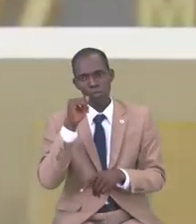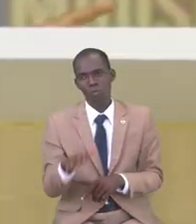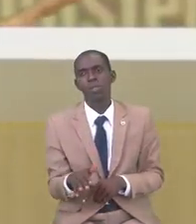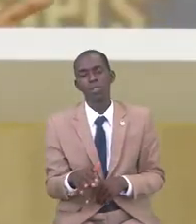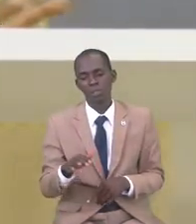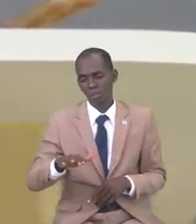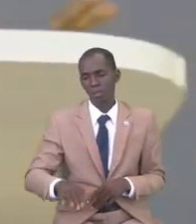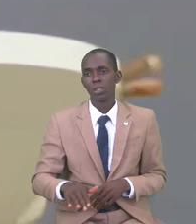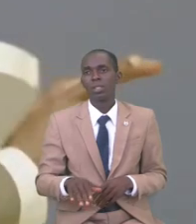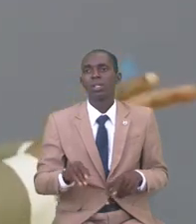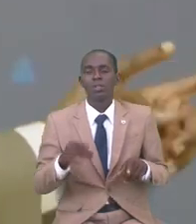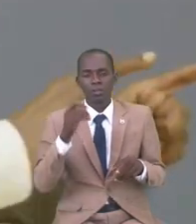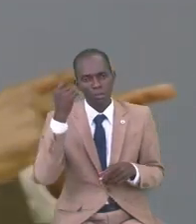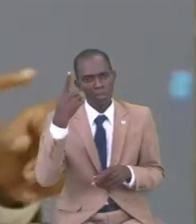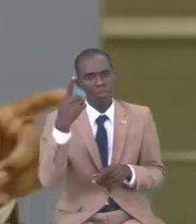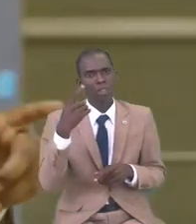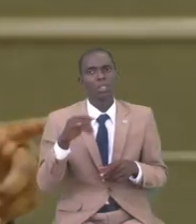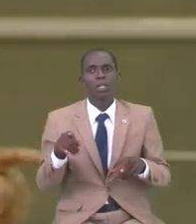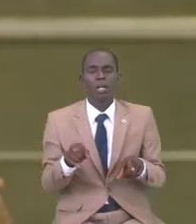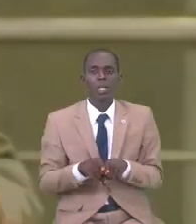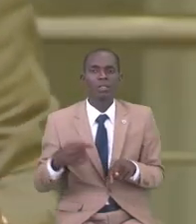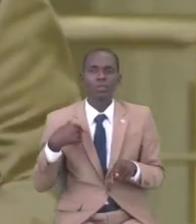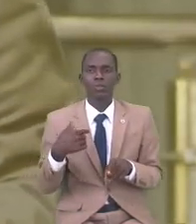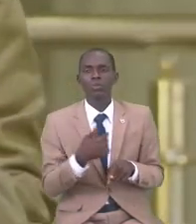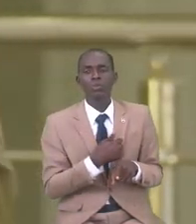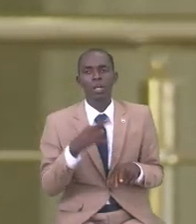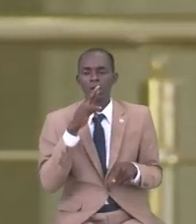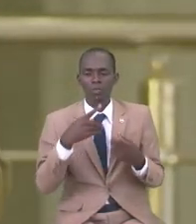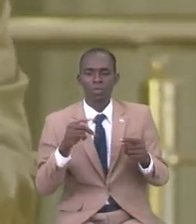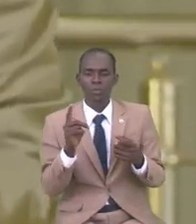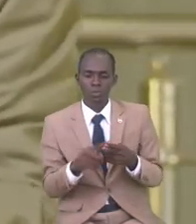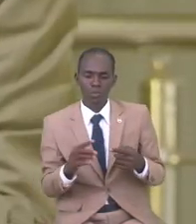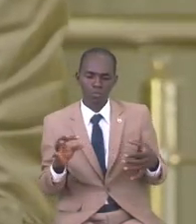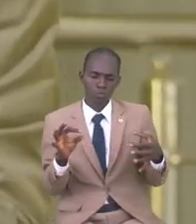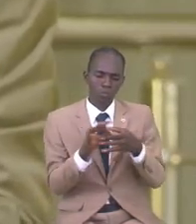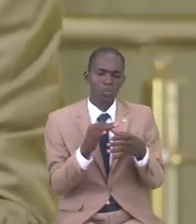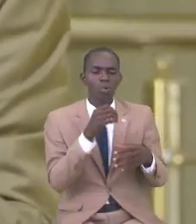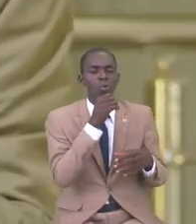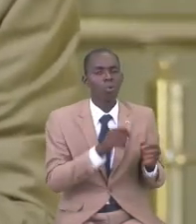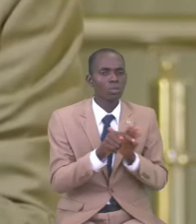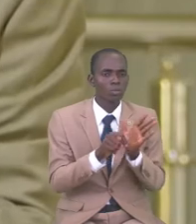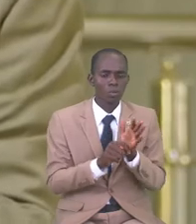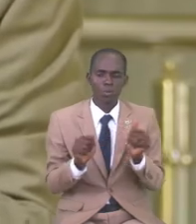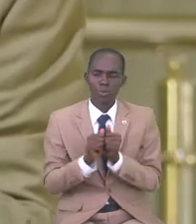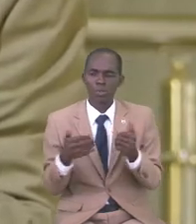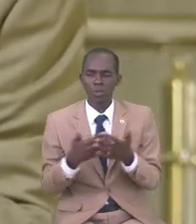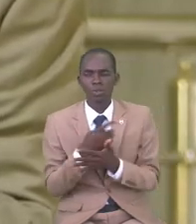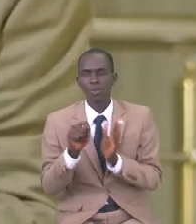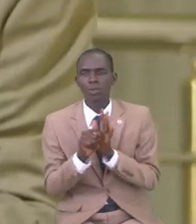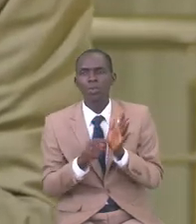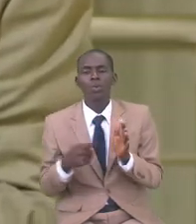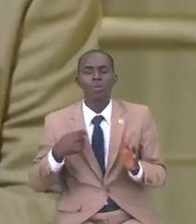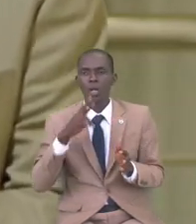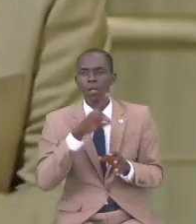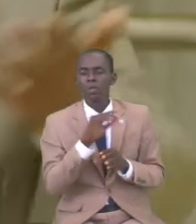on from the old covenant to the new covenant, you know, we're no more at the primary stage